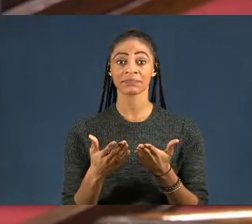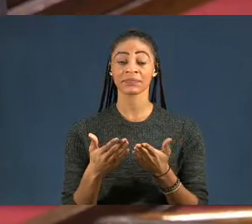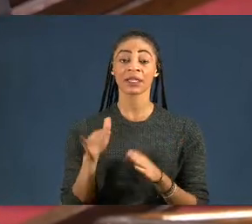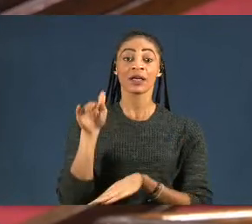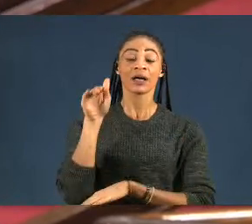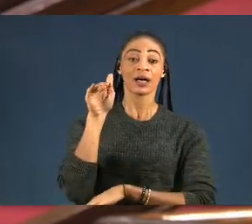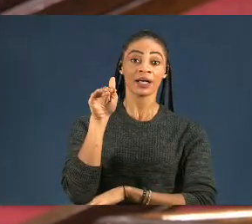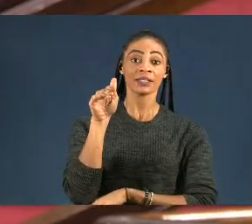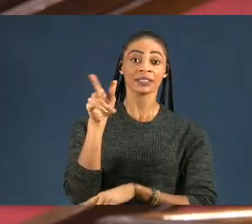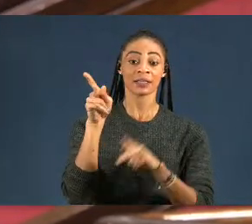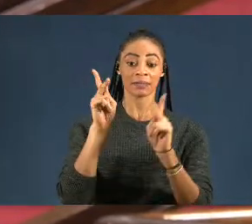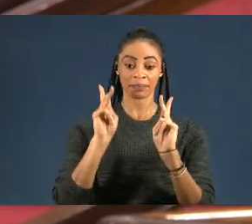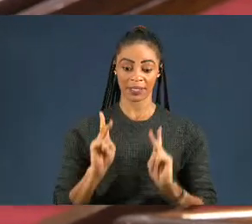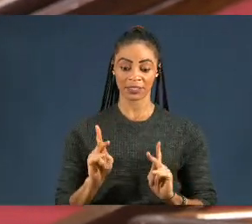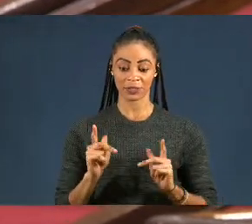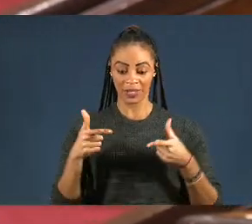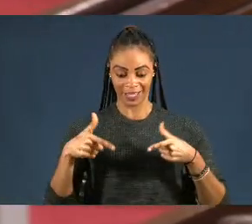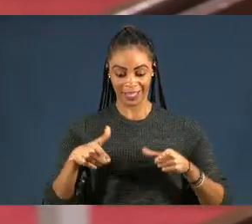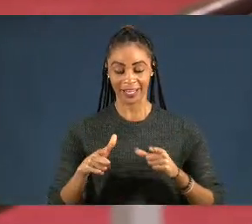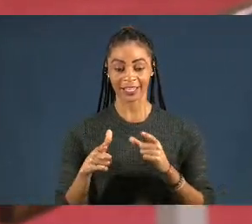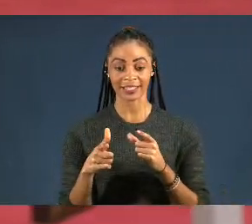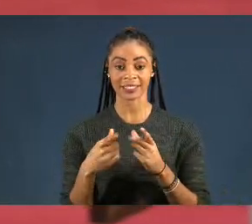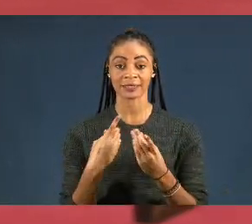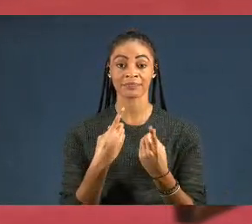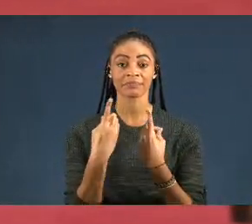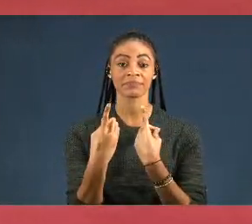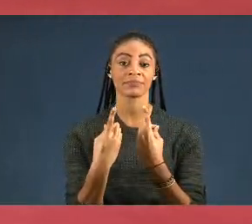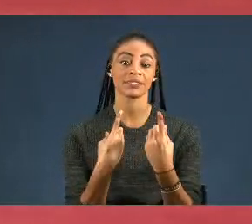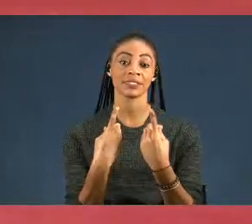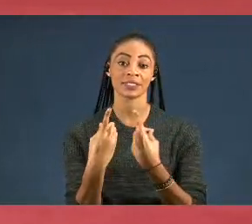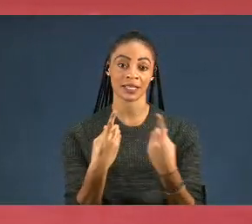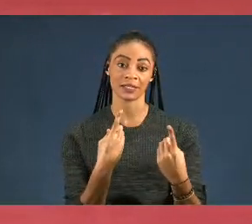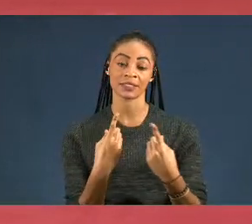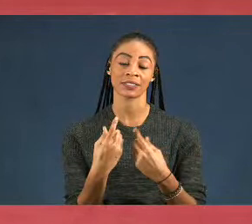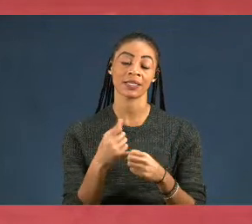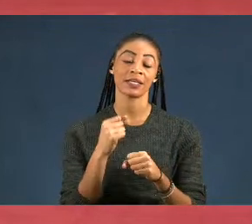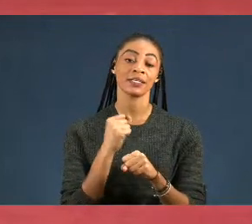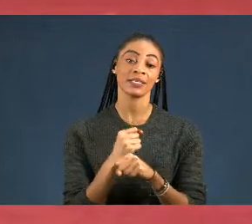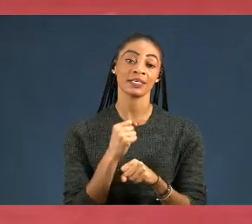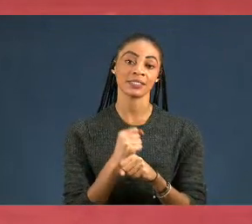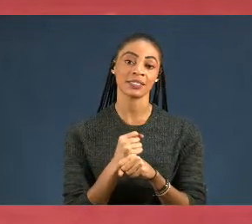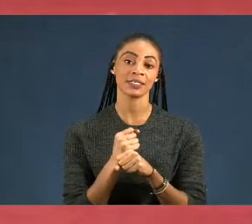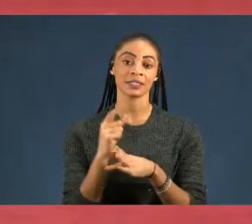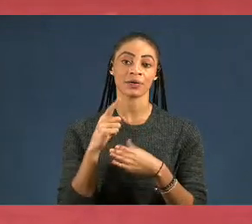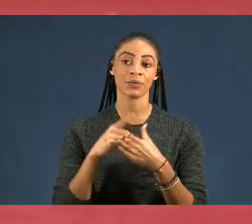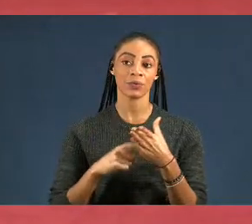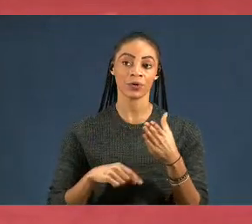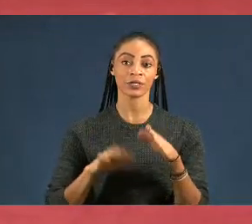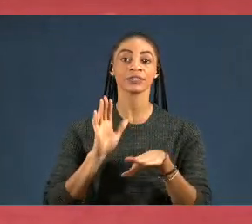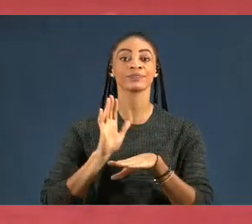sit down, we have this conversation. So it does what is good.